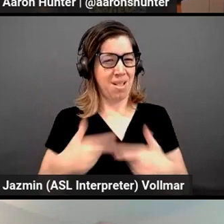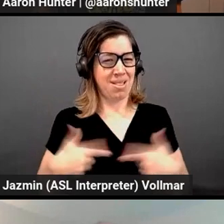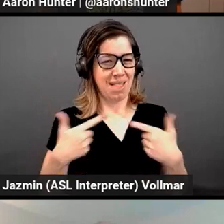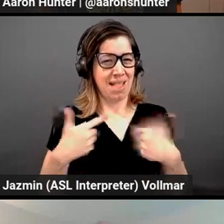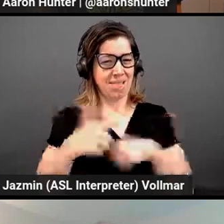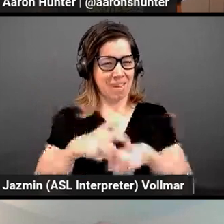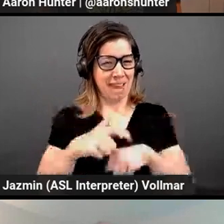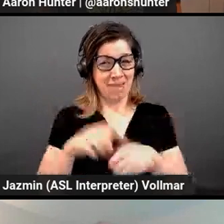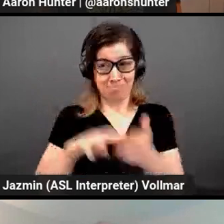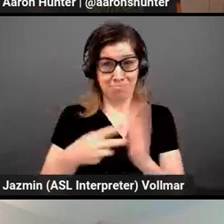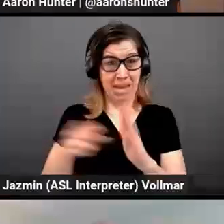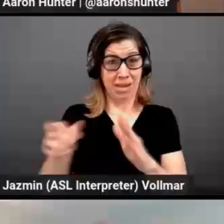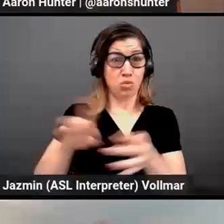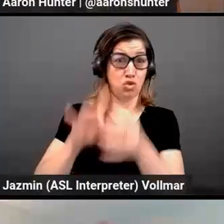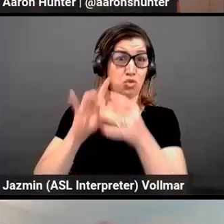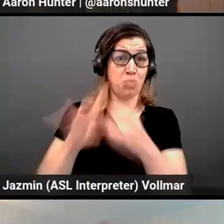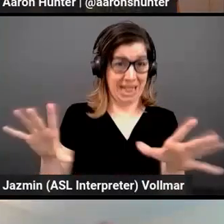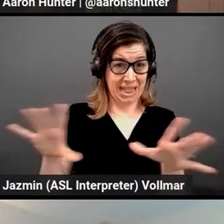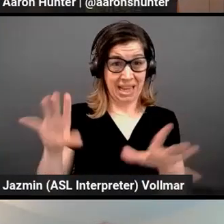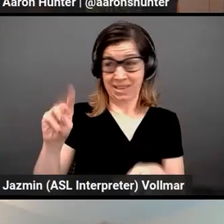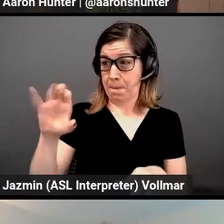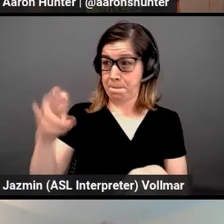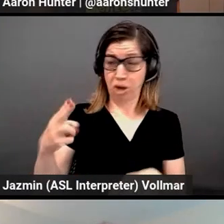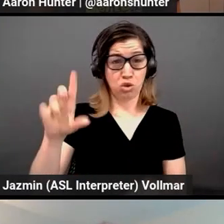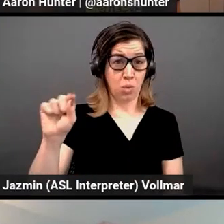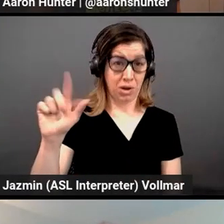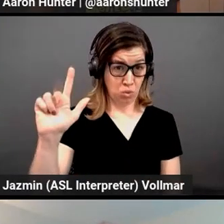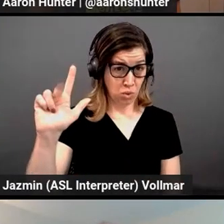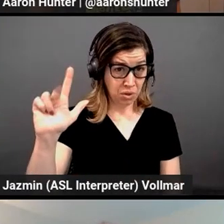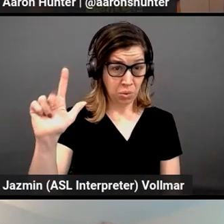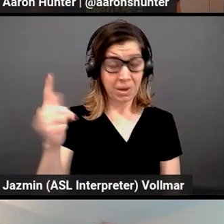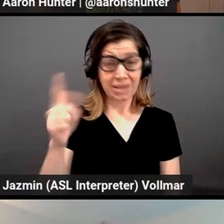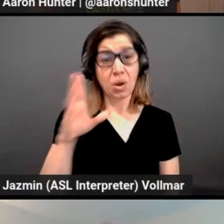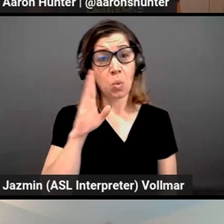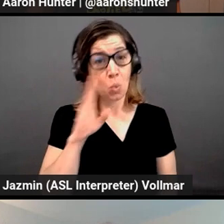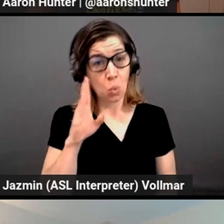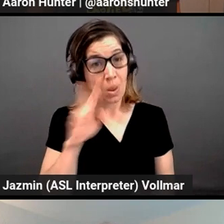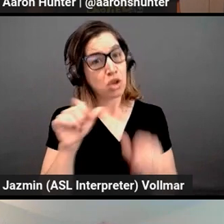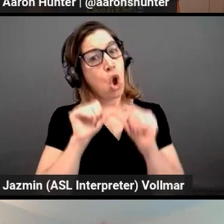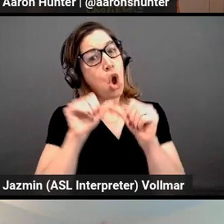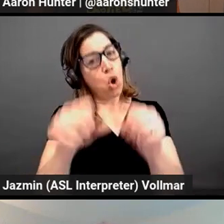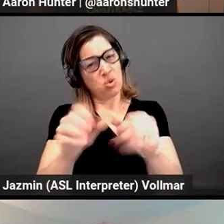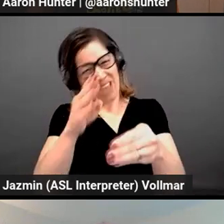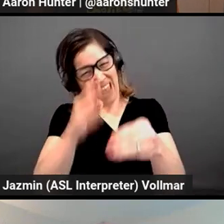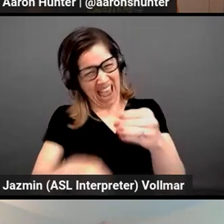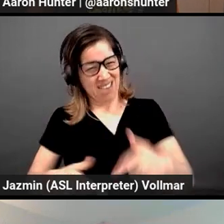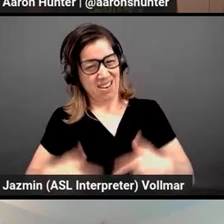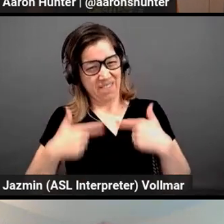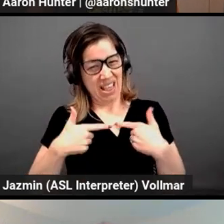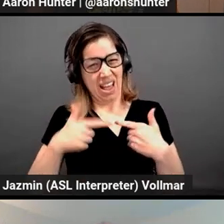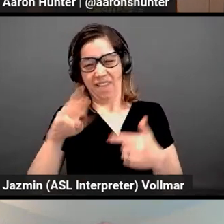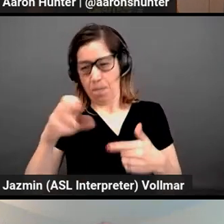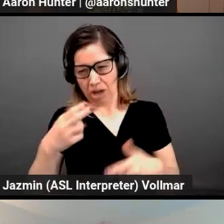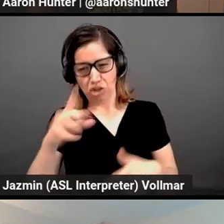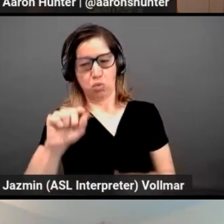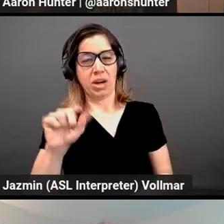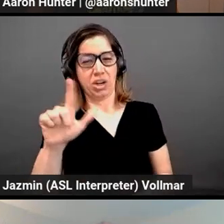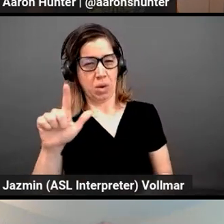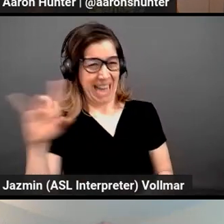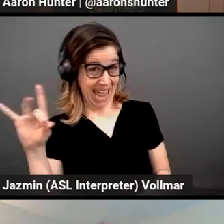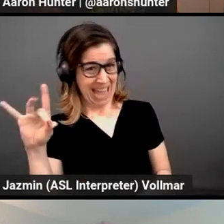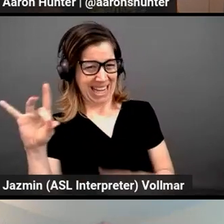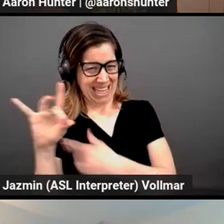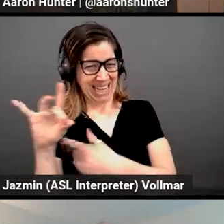it was released in March of 2023, so it will go end of life in March of 2028. But there are other